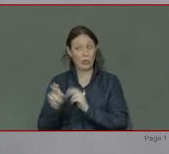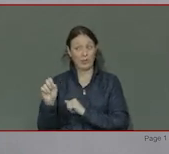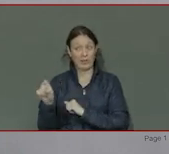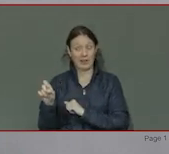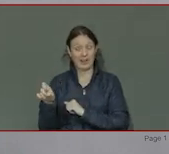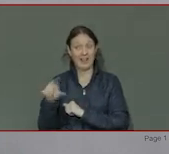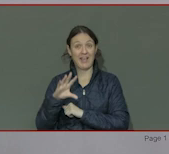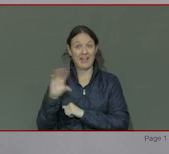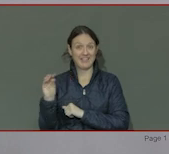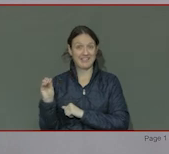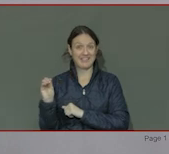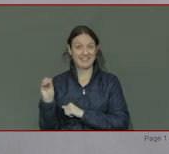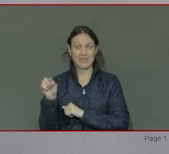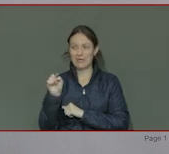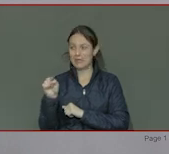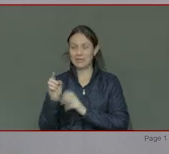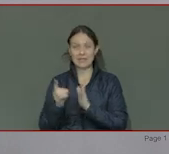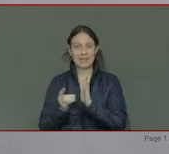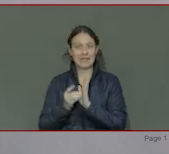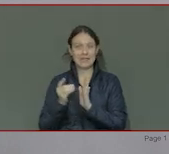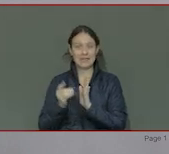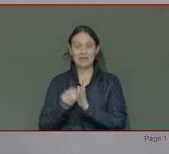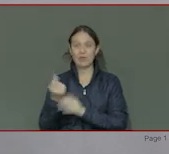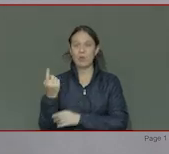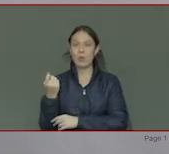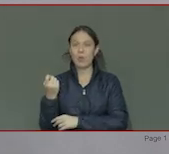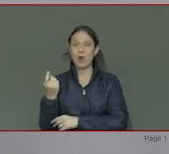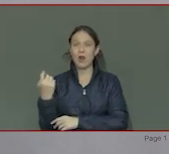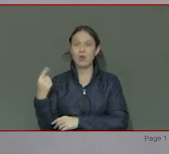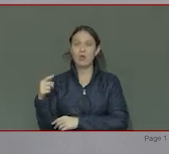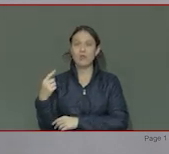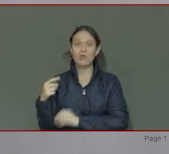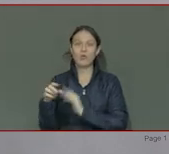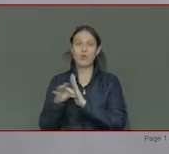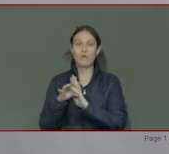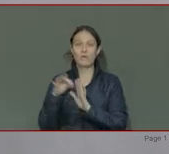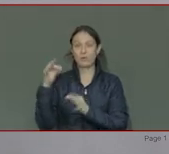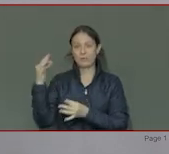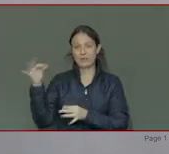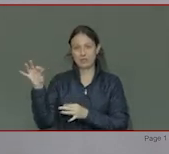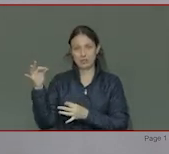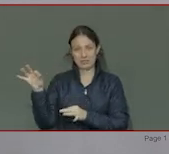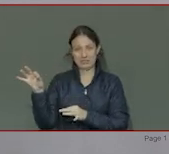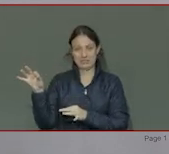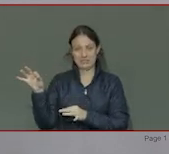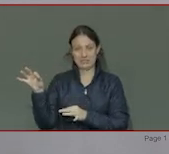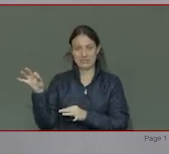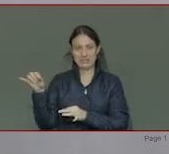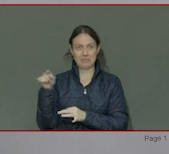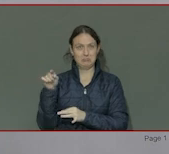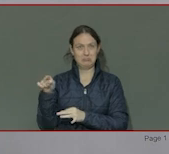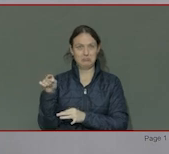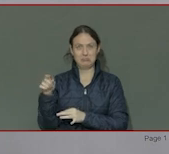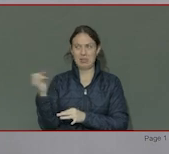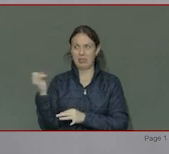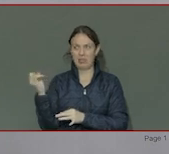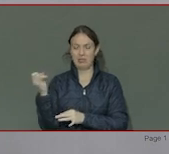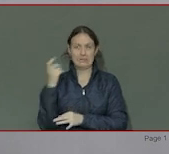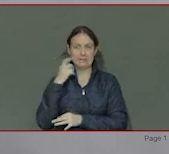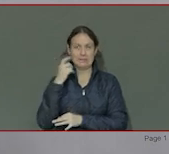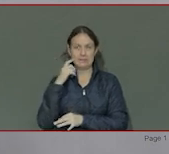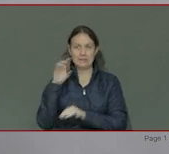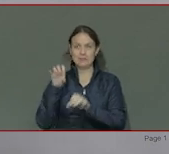only definition on your whole formula sheet that is directly as you say it. It's not like this is